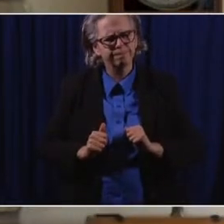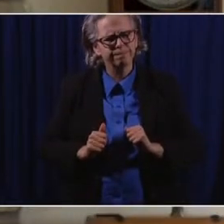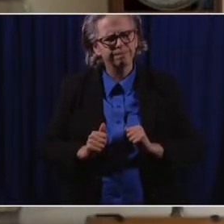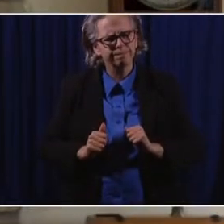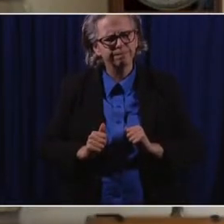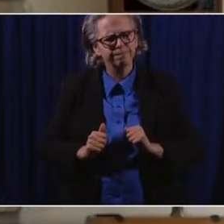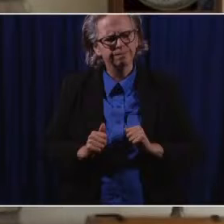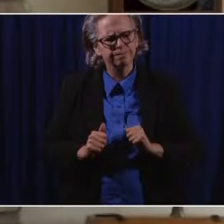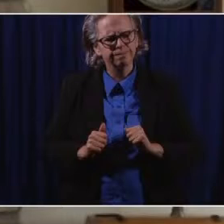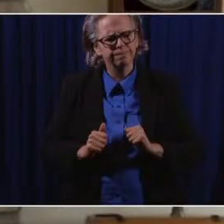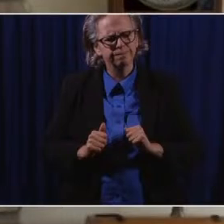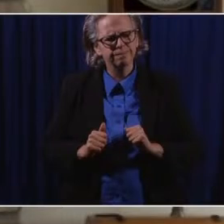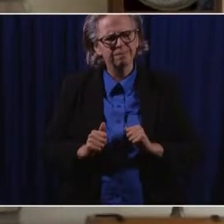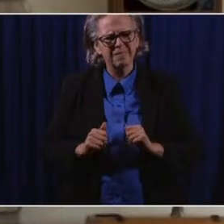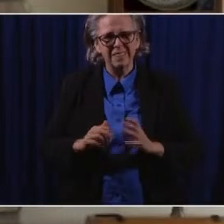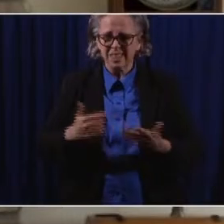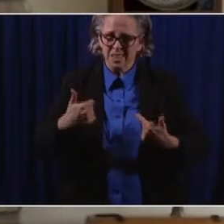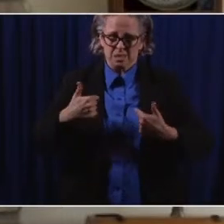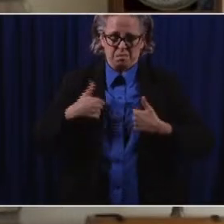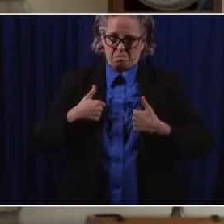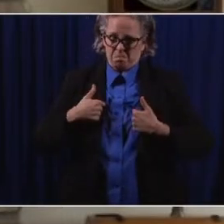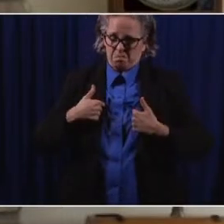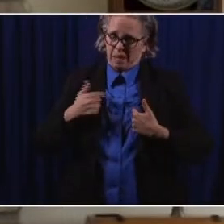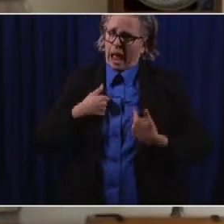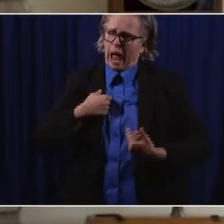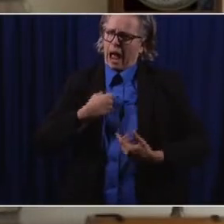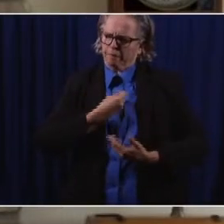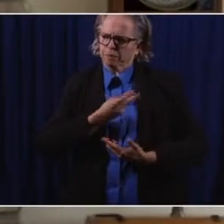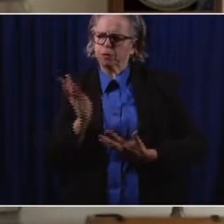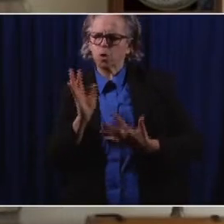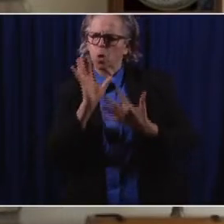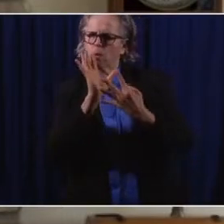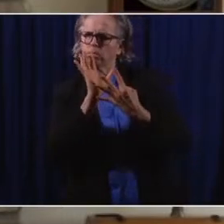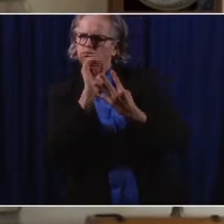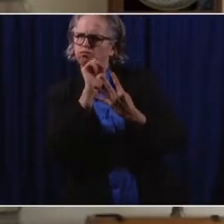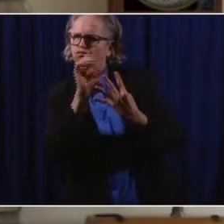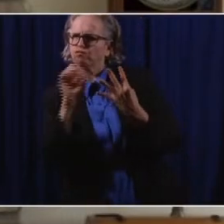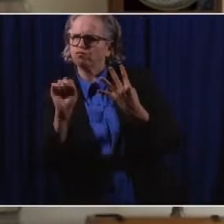Well, I have a few. I'm sure each one of us can come up with some. One,